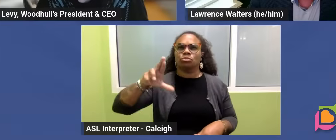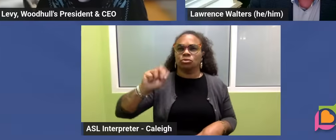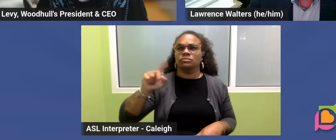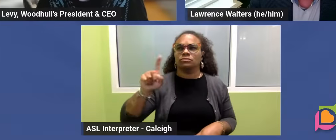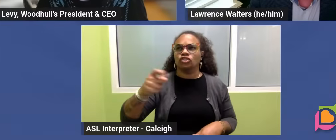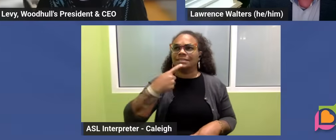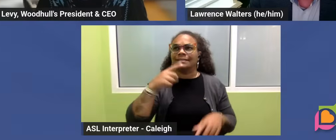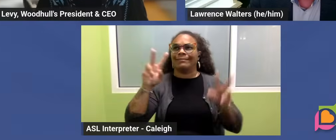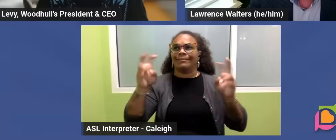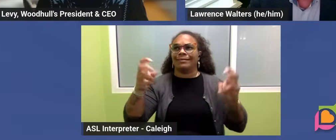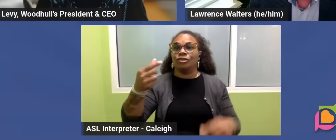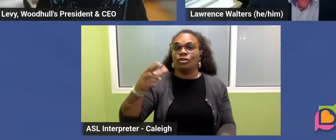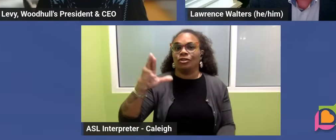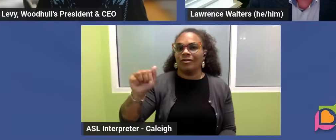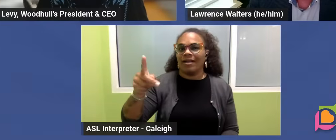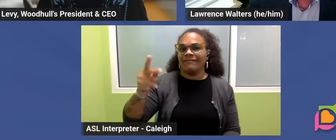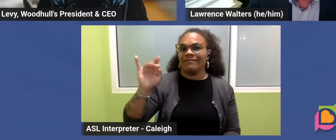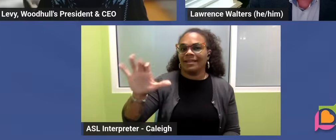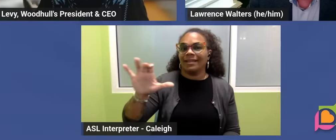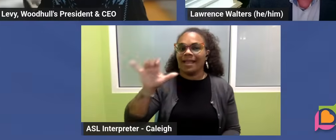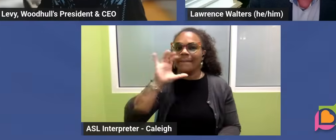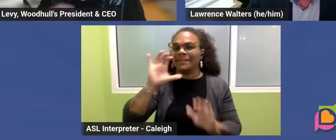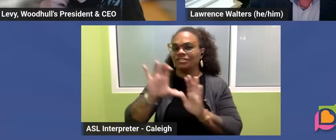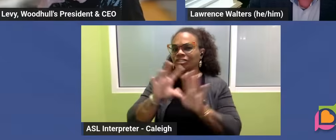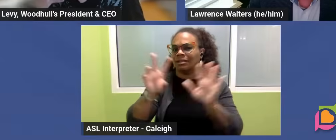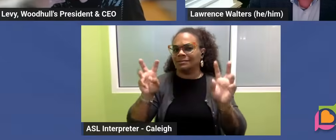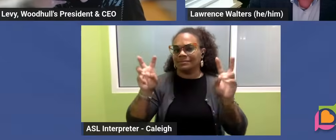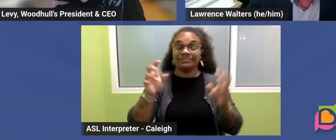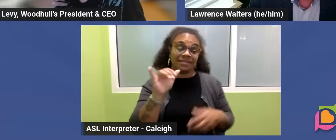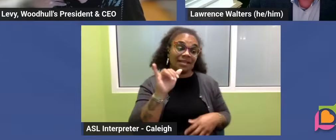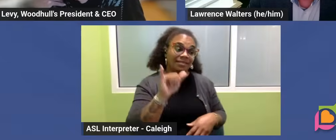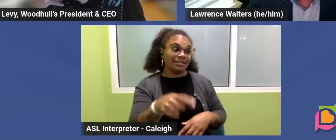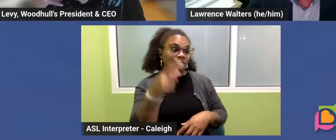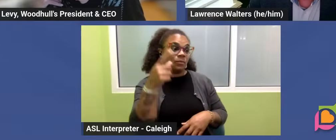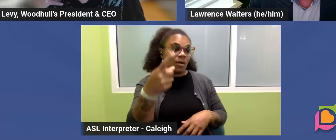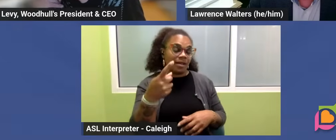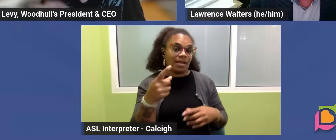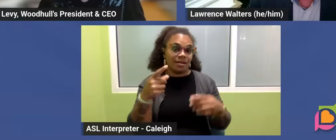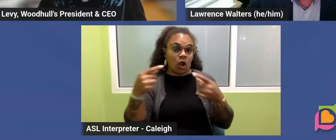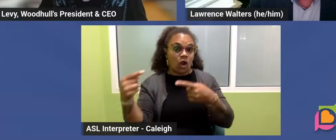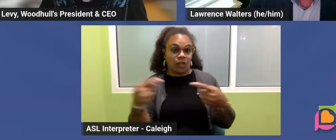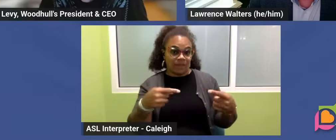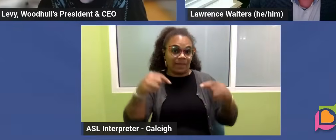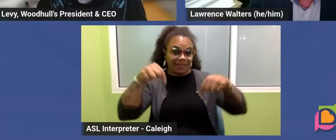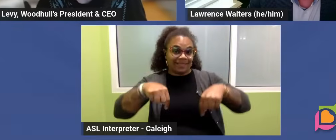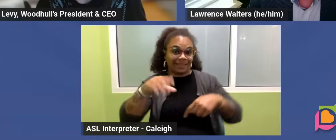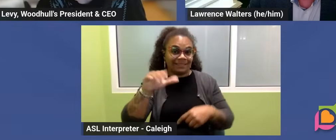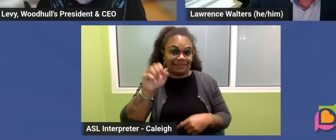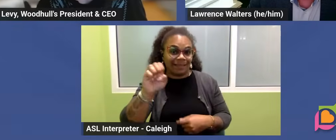or... That's one of the arguments that was made in this case. The